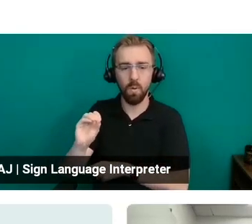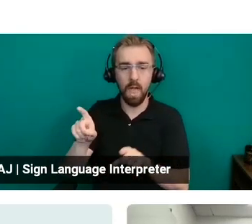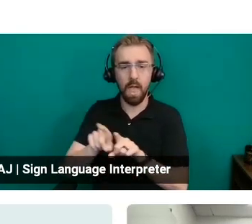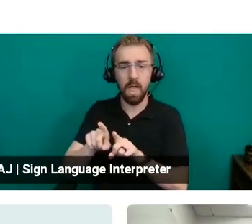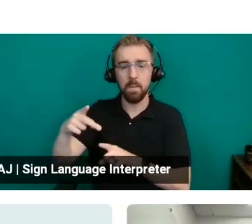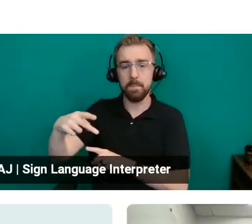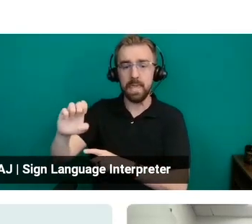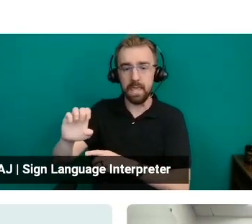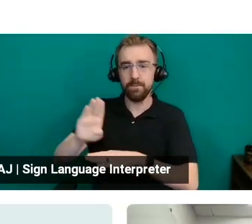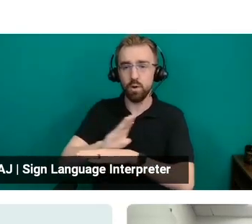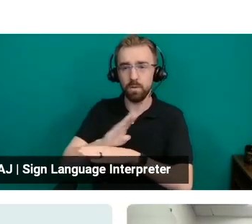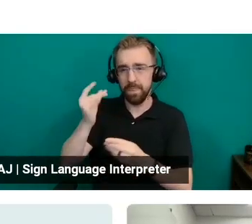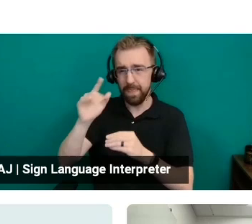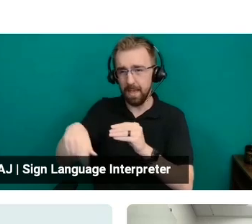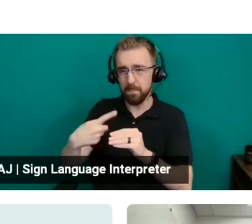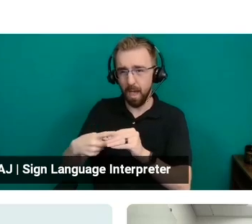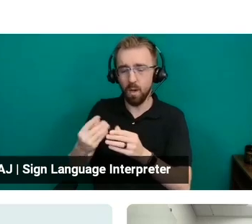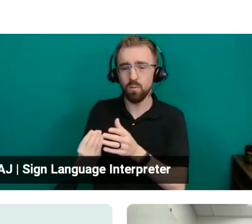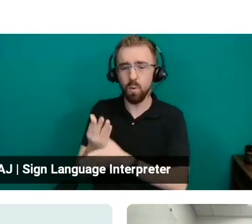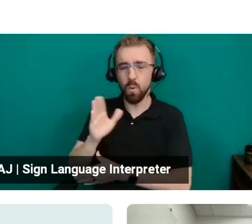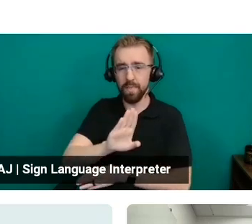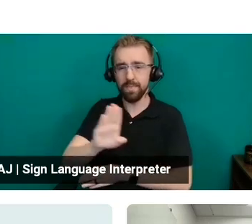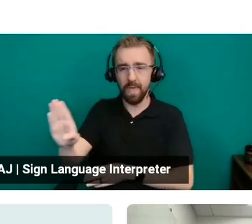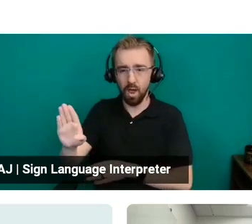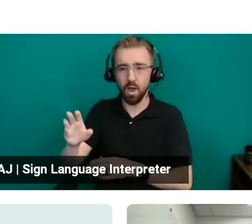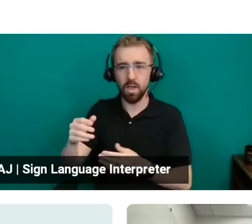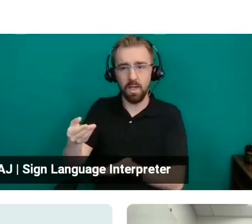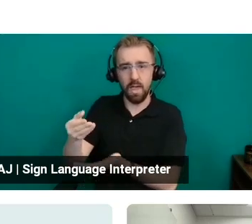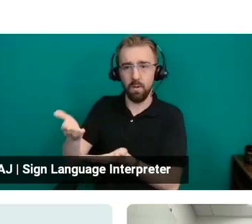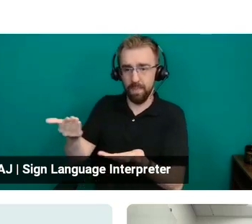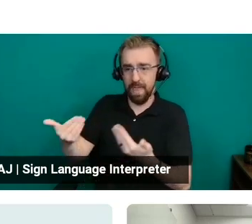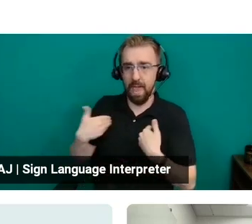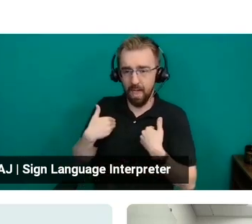PE firms are thinking about growing their respective assets, like one of the biggest